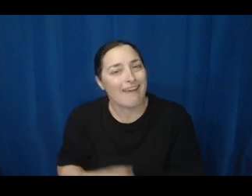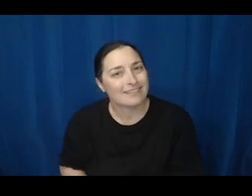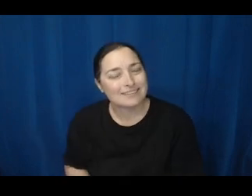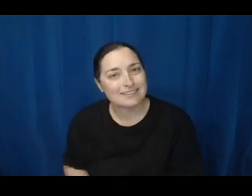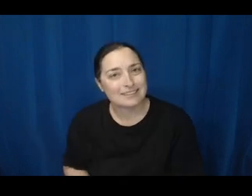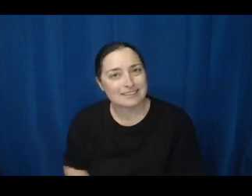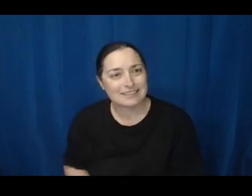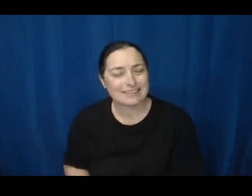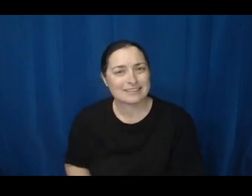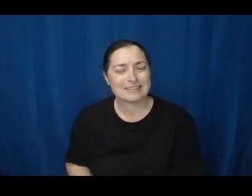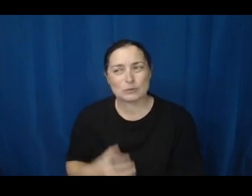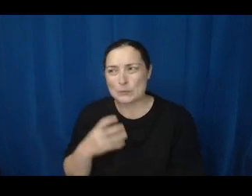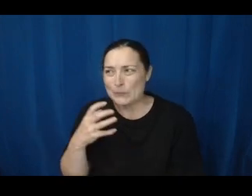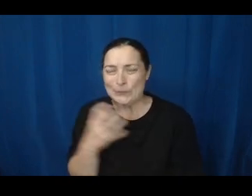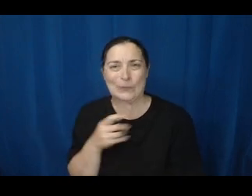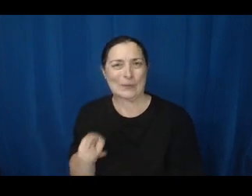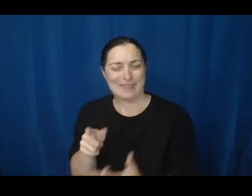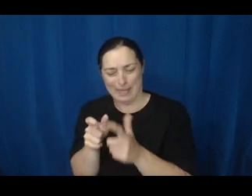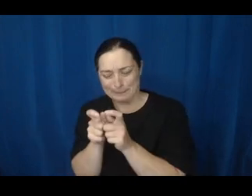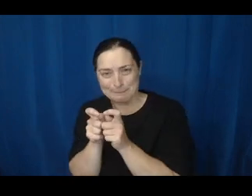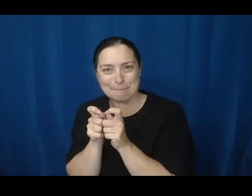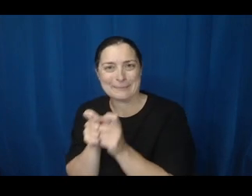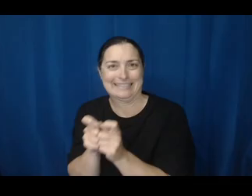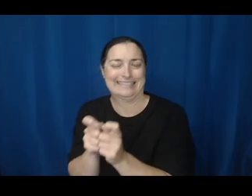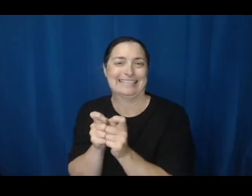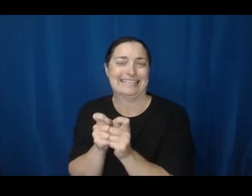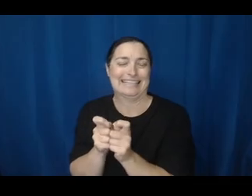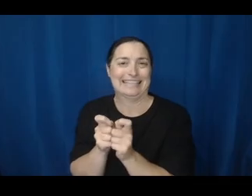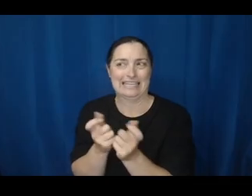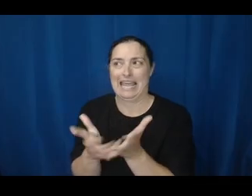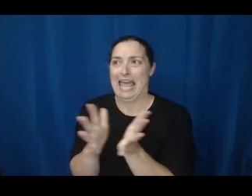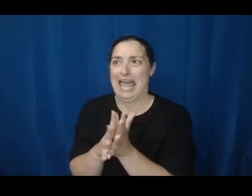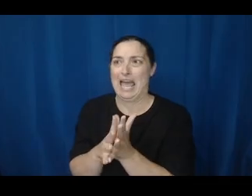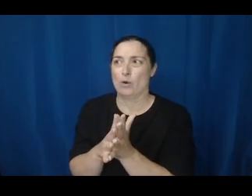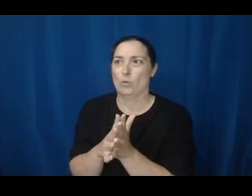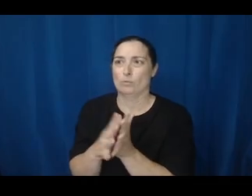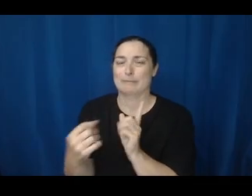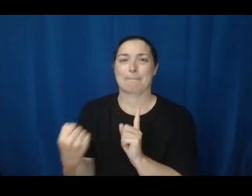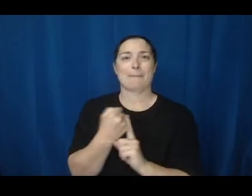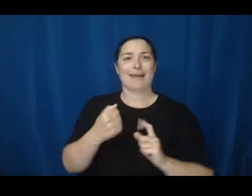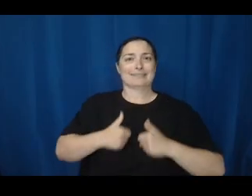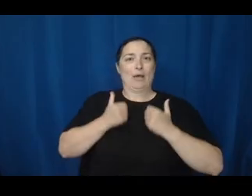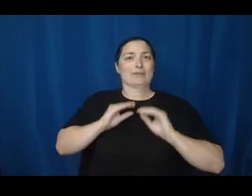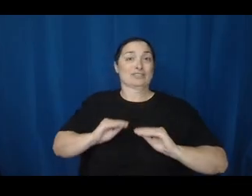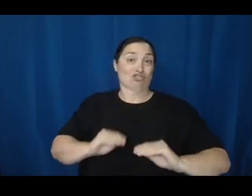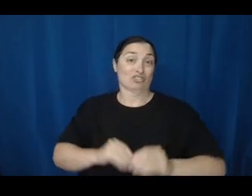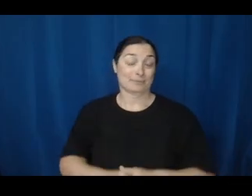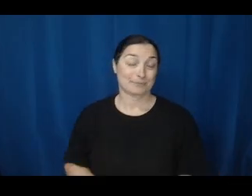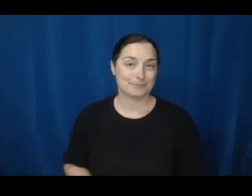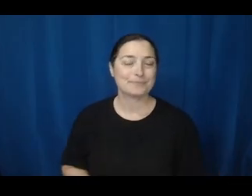of meaning and make a big difference in how we do education in the school. So we have